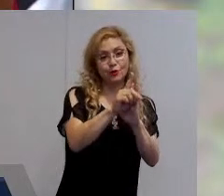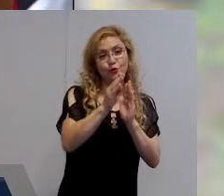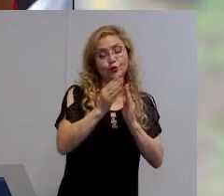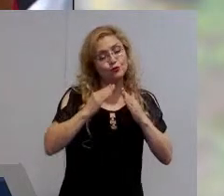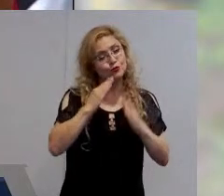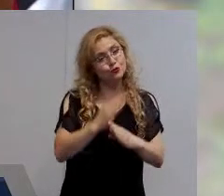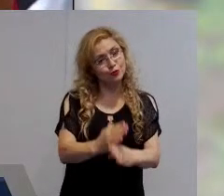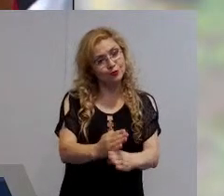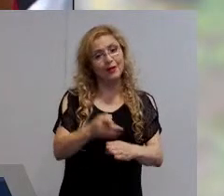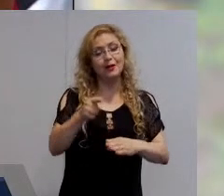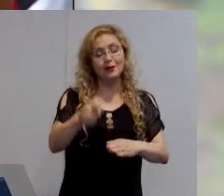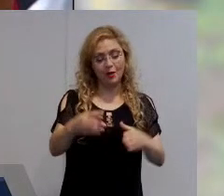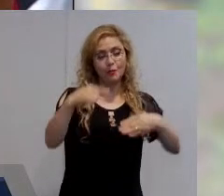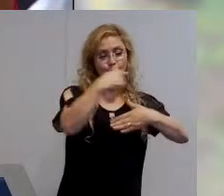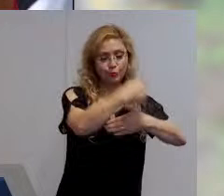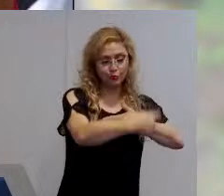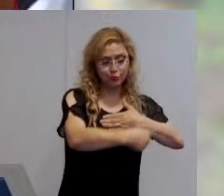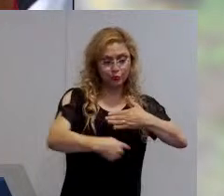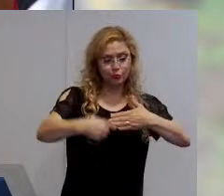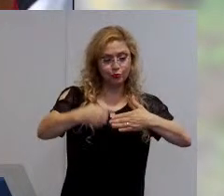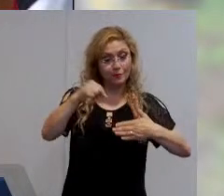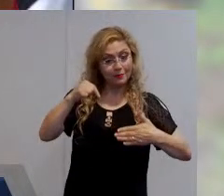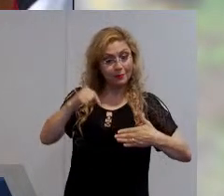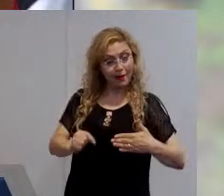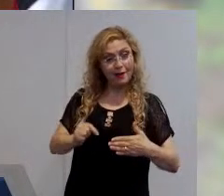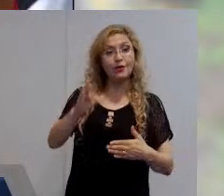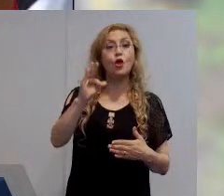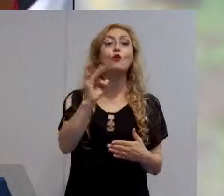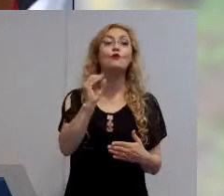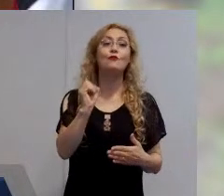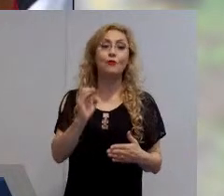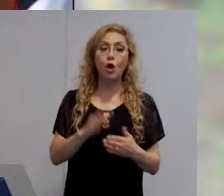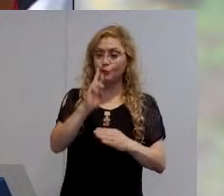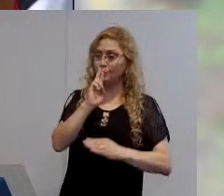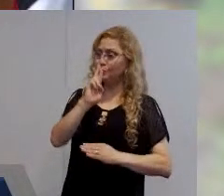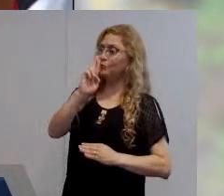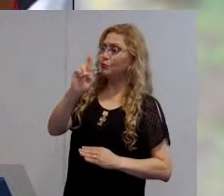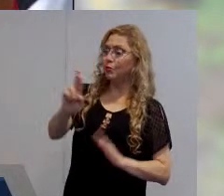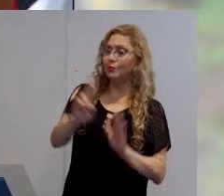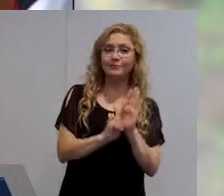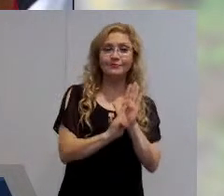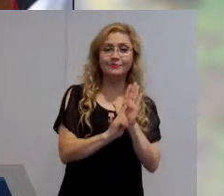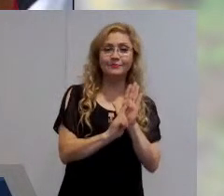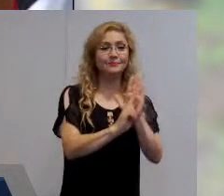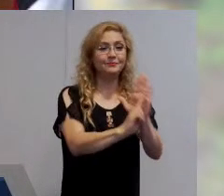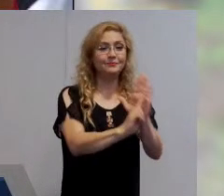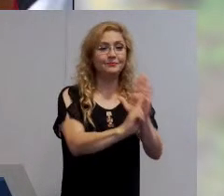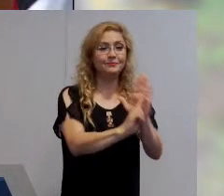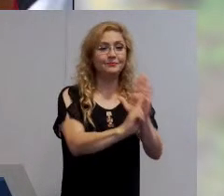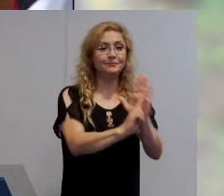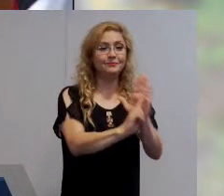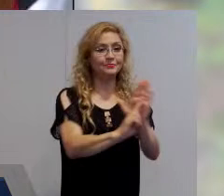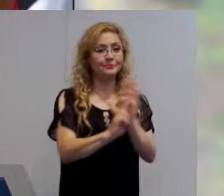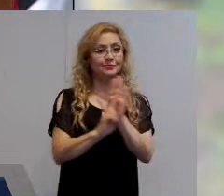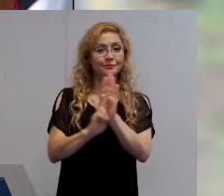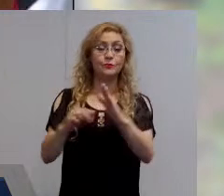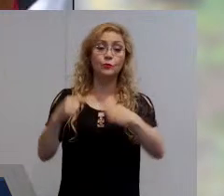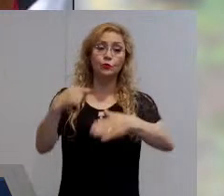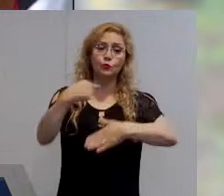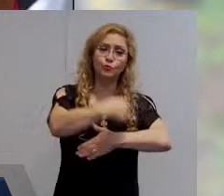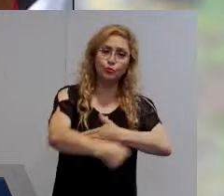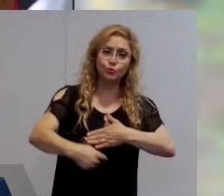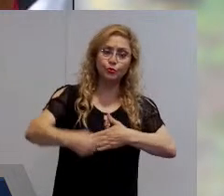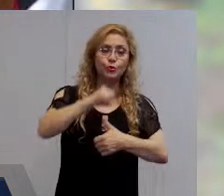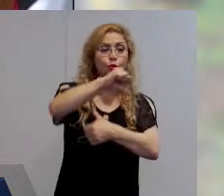in the region. At FAO, from here, from each one of our representations in Latin America and the Caribbean, we